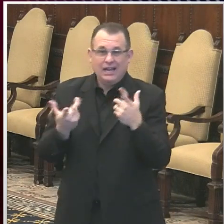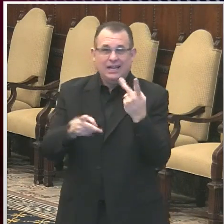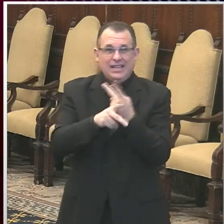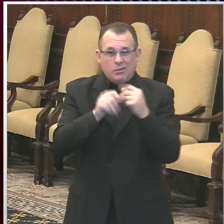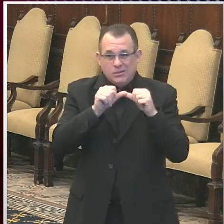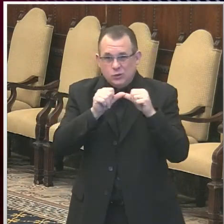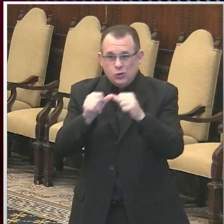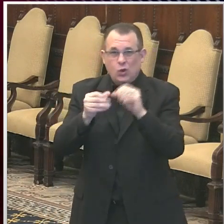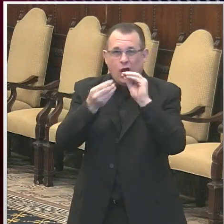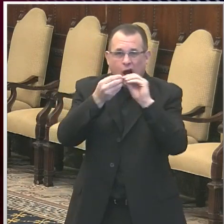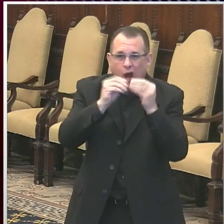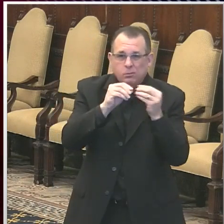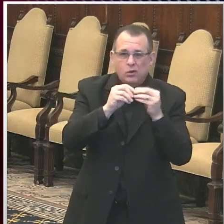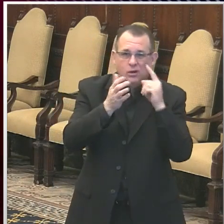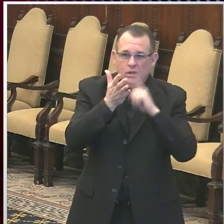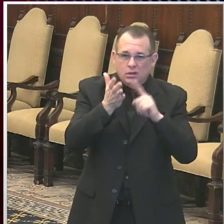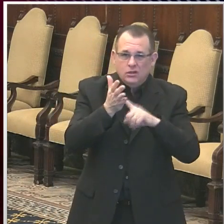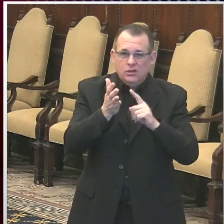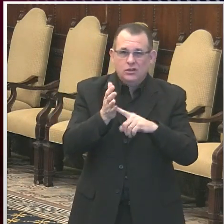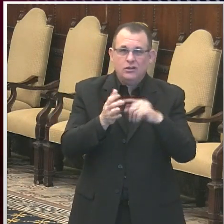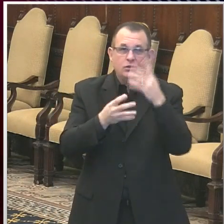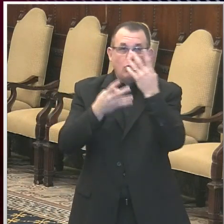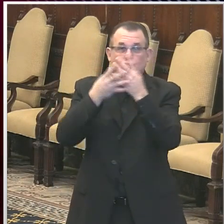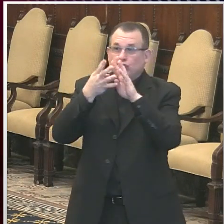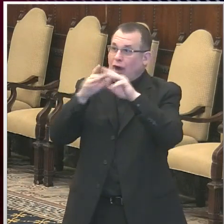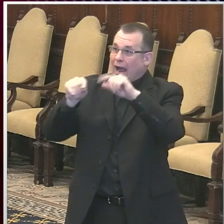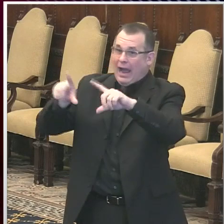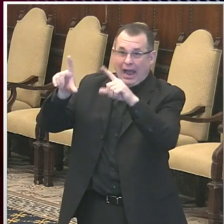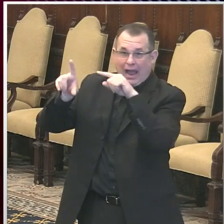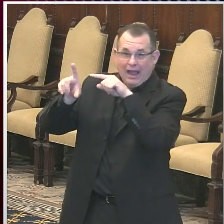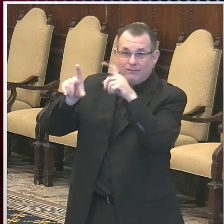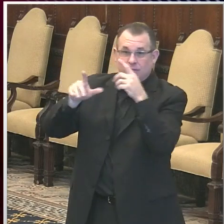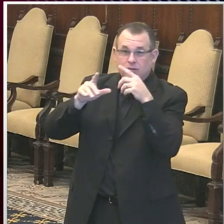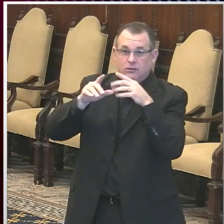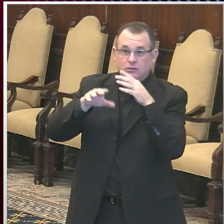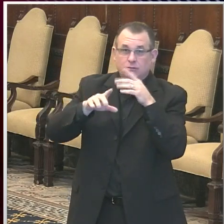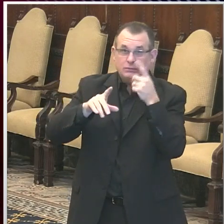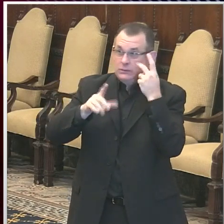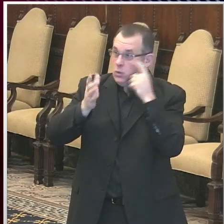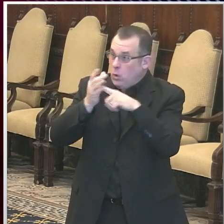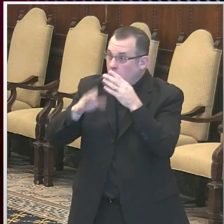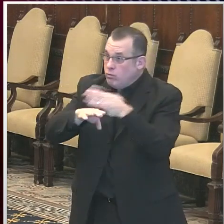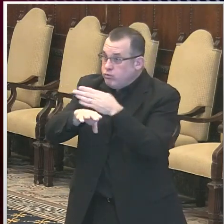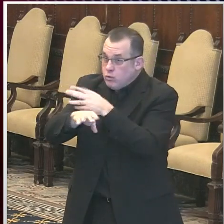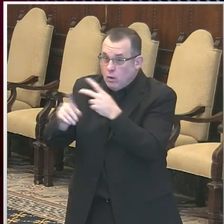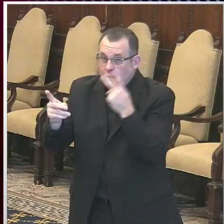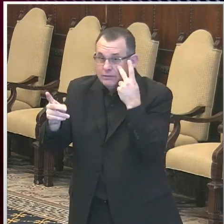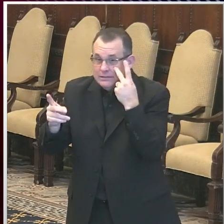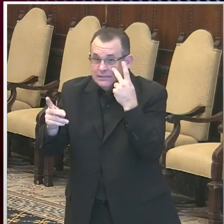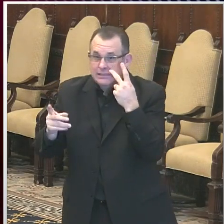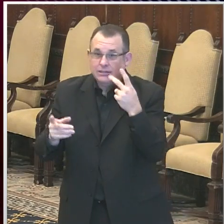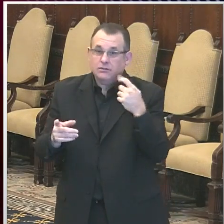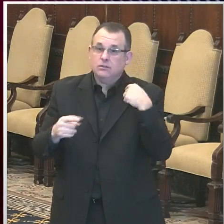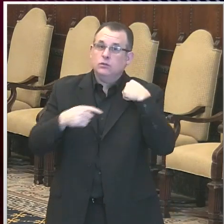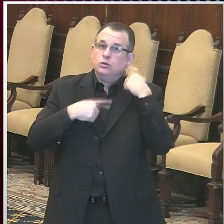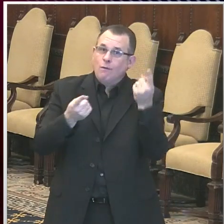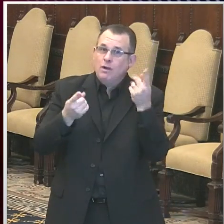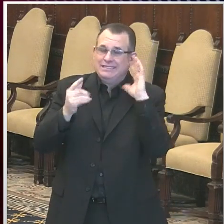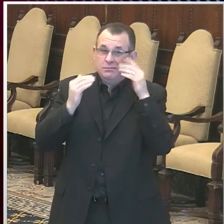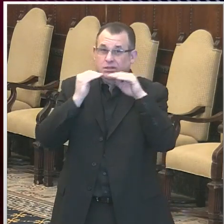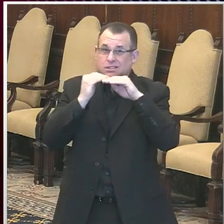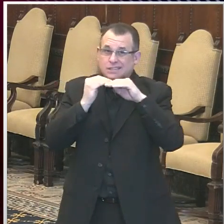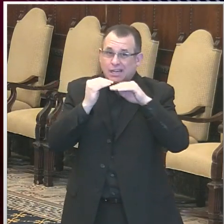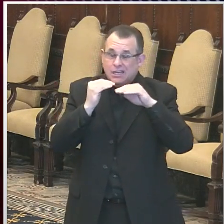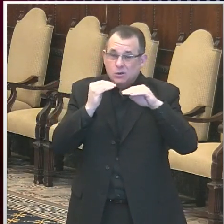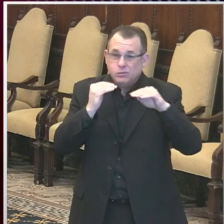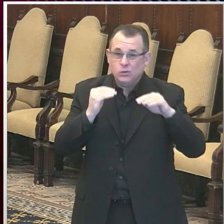we're seeing every day gives us some indication of whether this epidemic is getting better or worse. So the fact that it's level right now, I think, is probably an accurate conclusion, even if we're